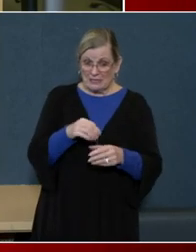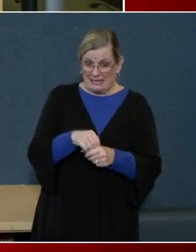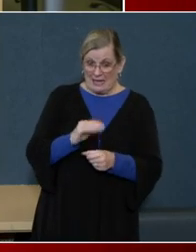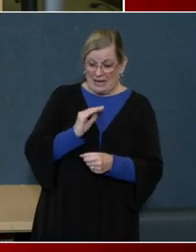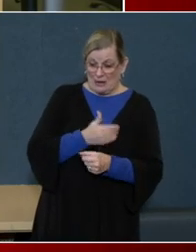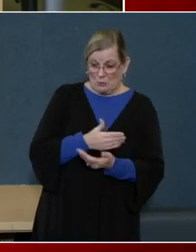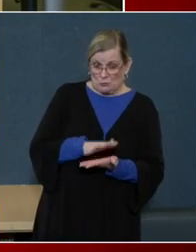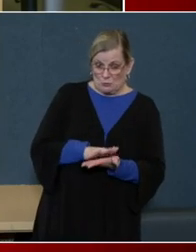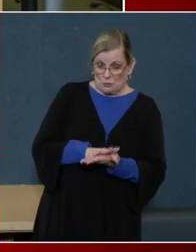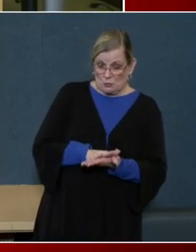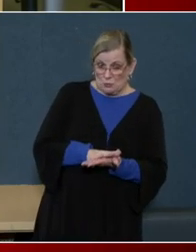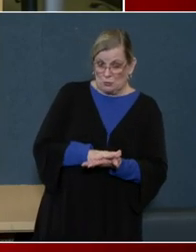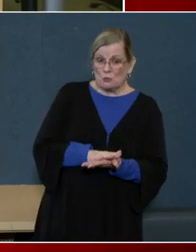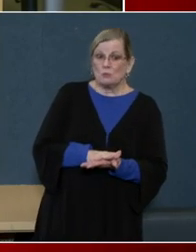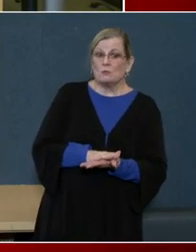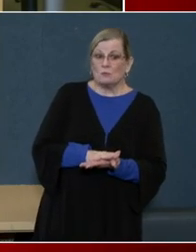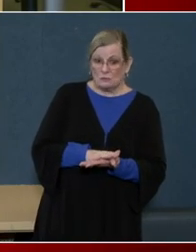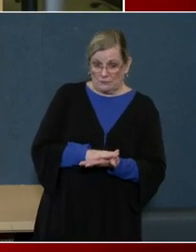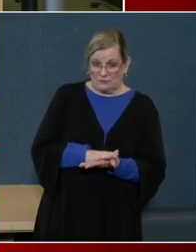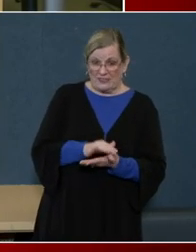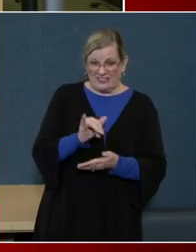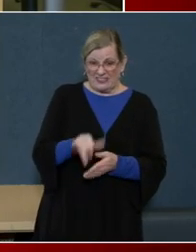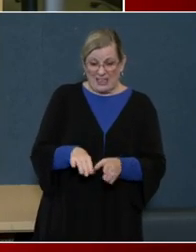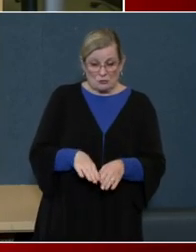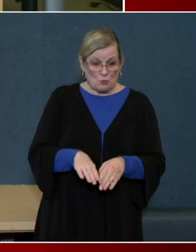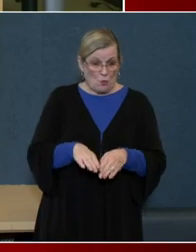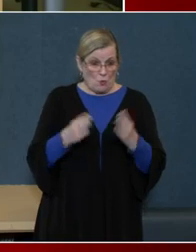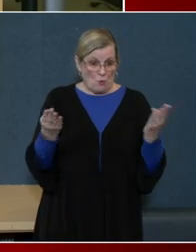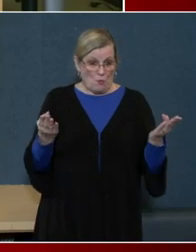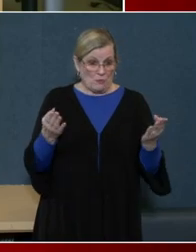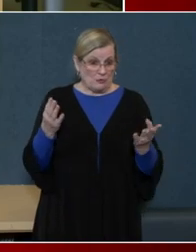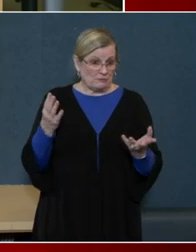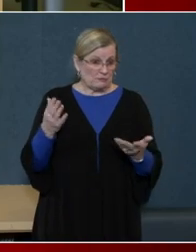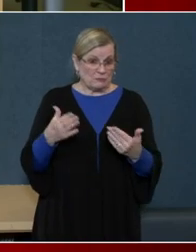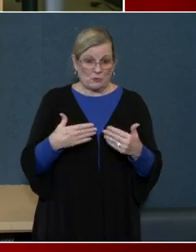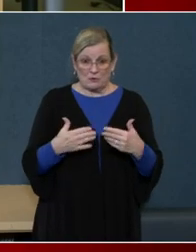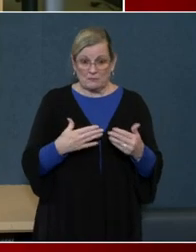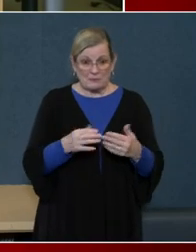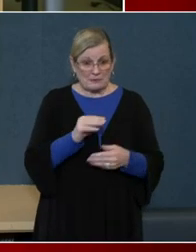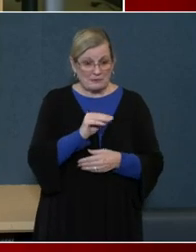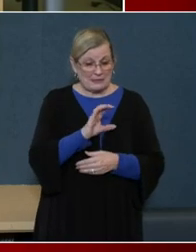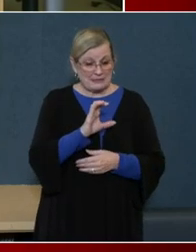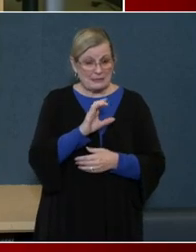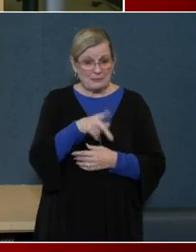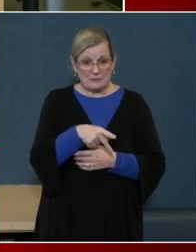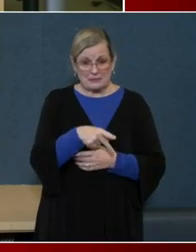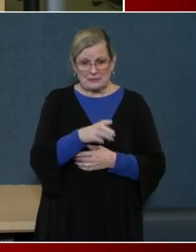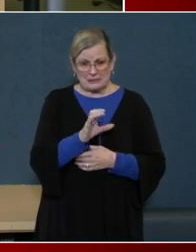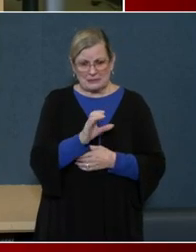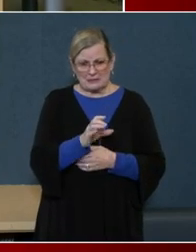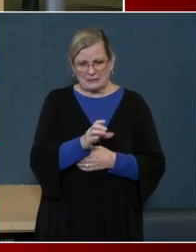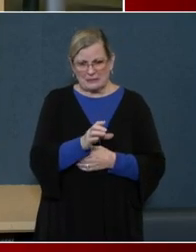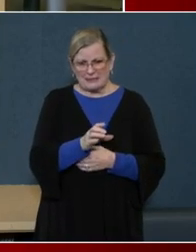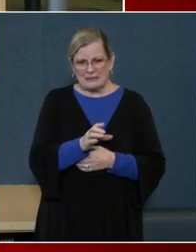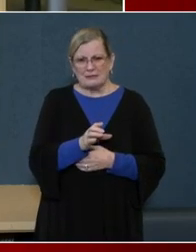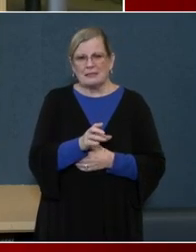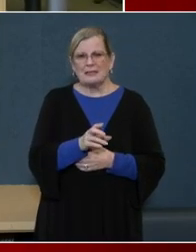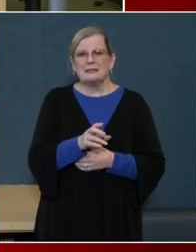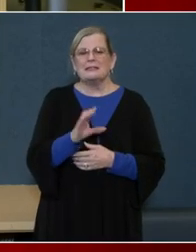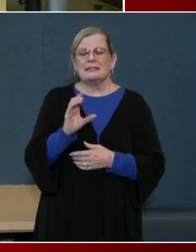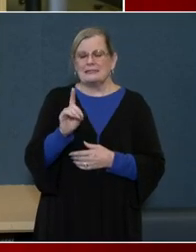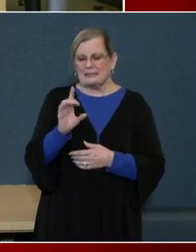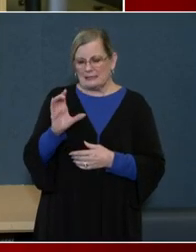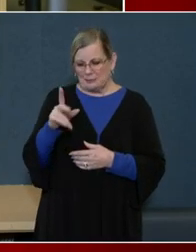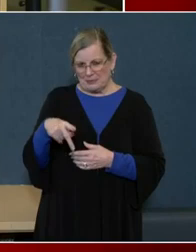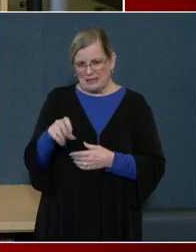to all of our youth, whether they are a DCPS student or not. Do you know the percentage of students who